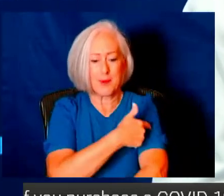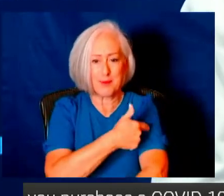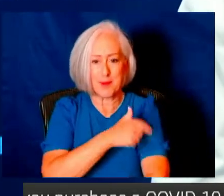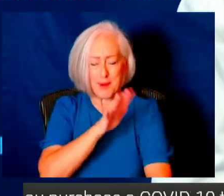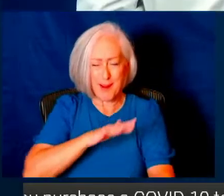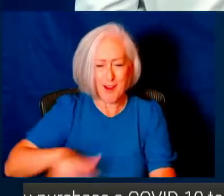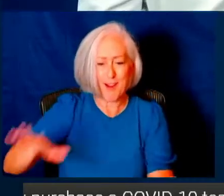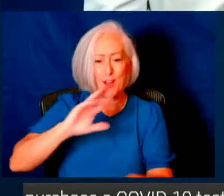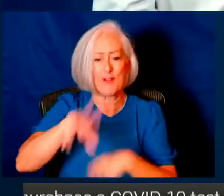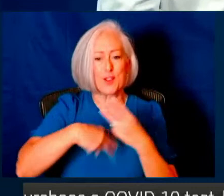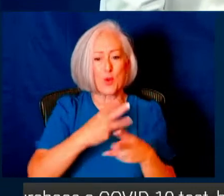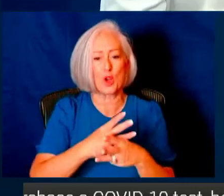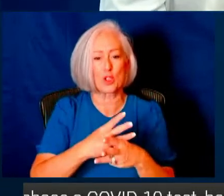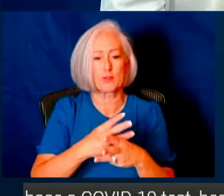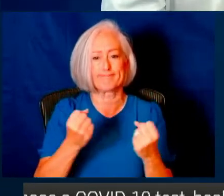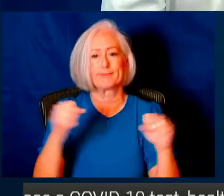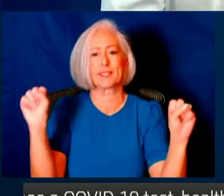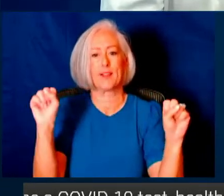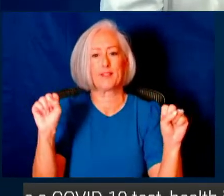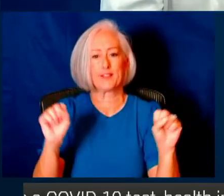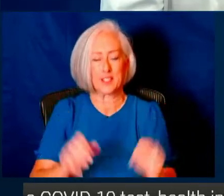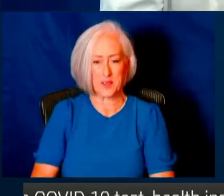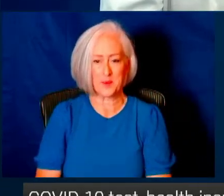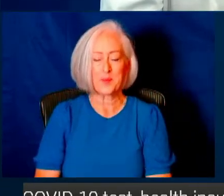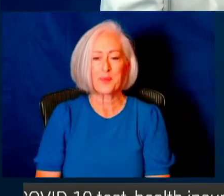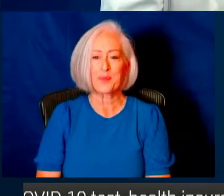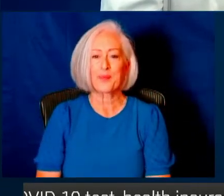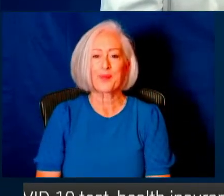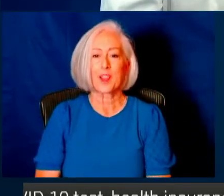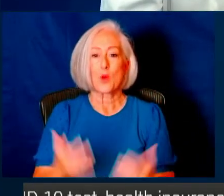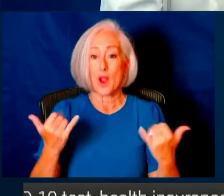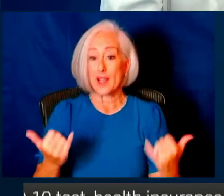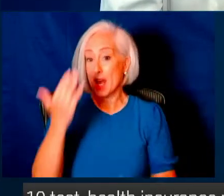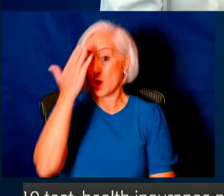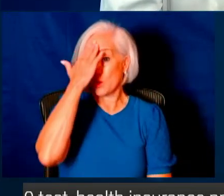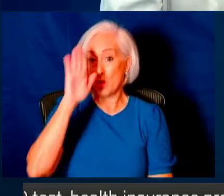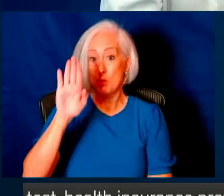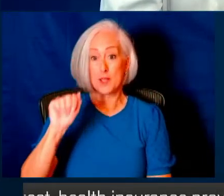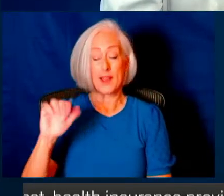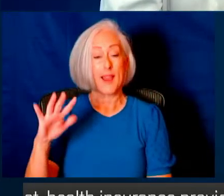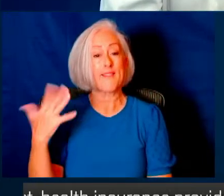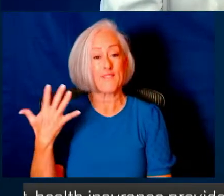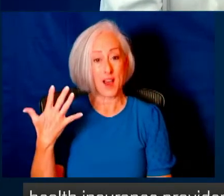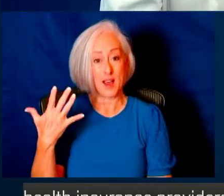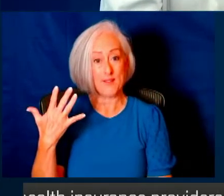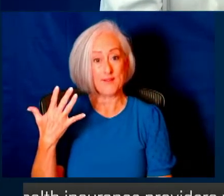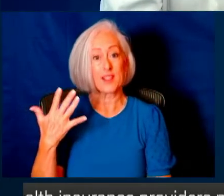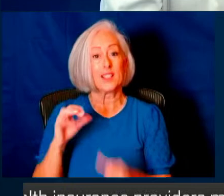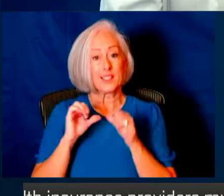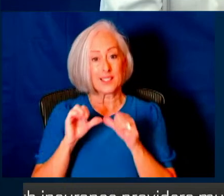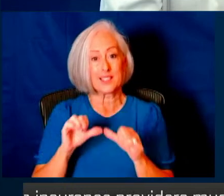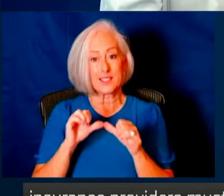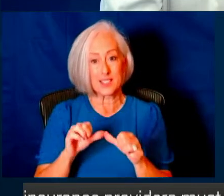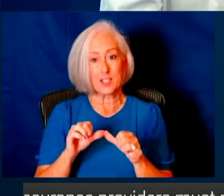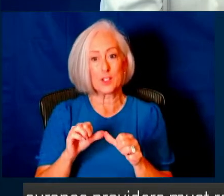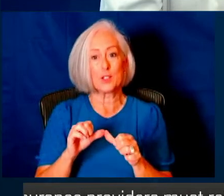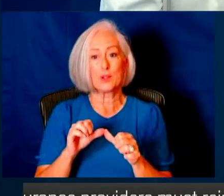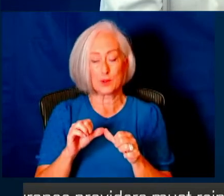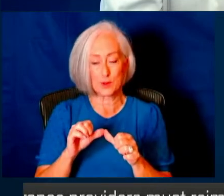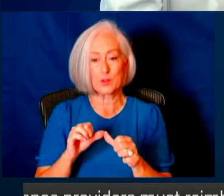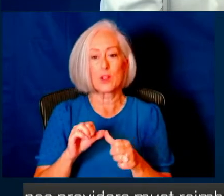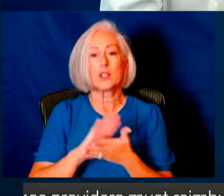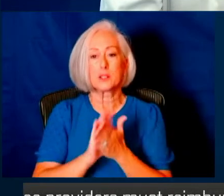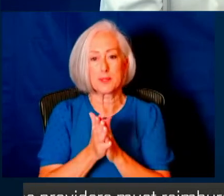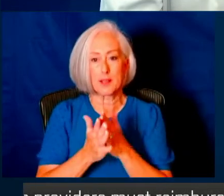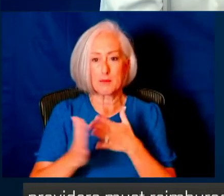Yep. And right now, just as an aside, we know that BA.5 continues to be the highest or most dominant circulating variant